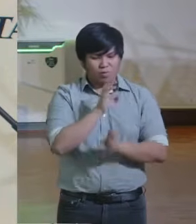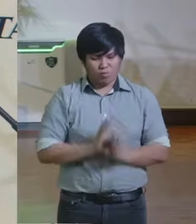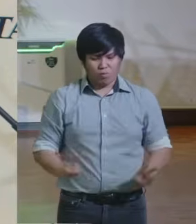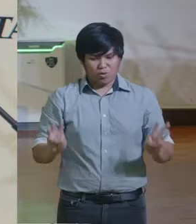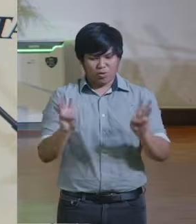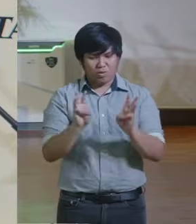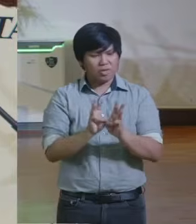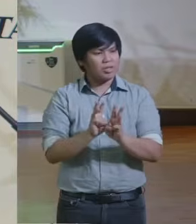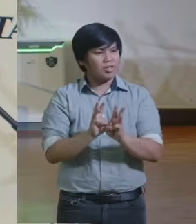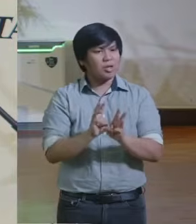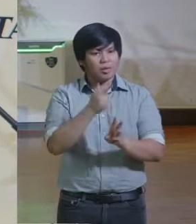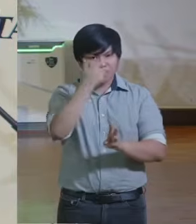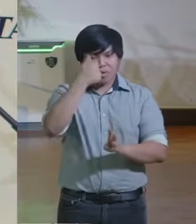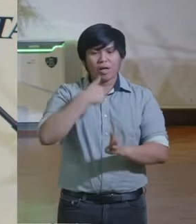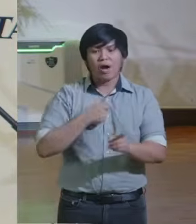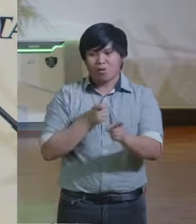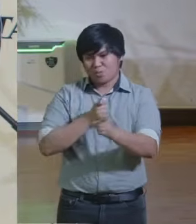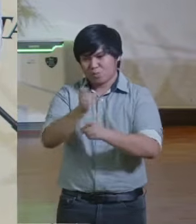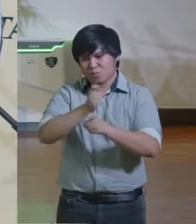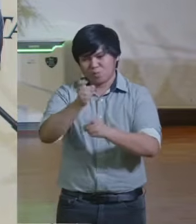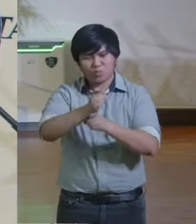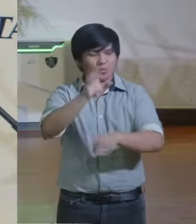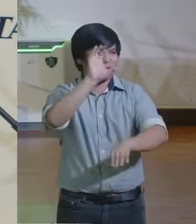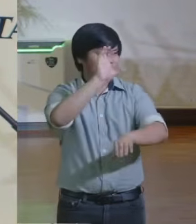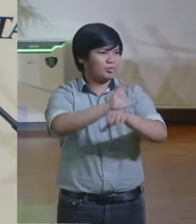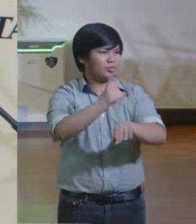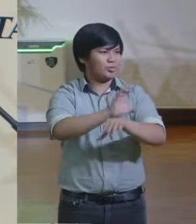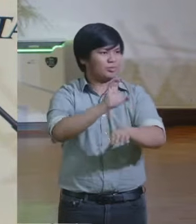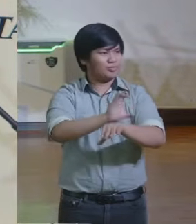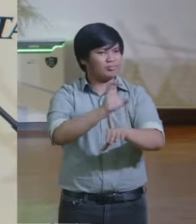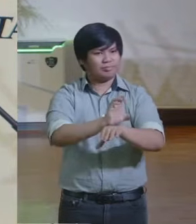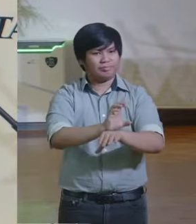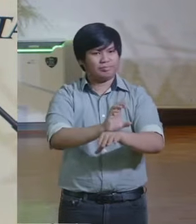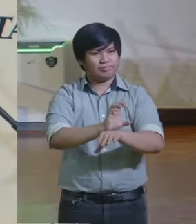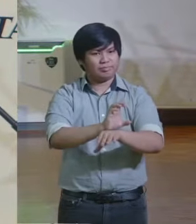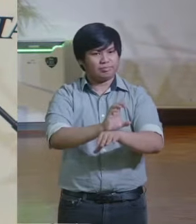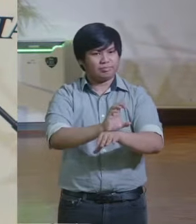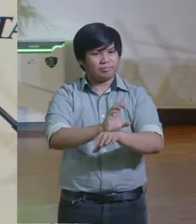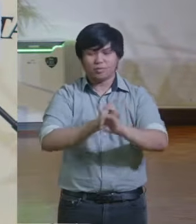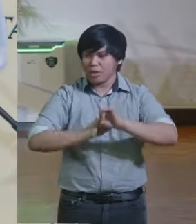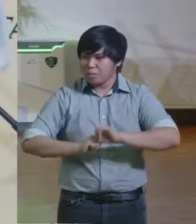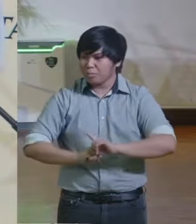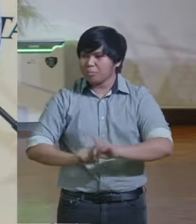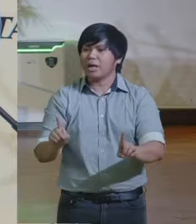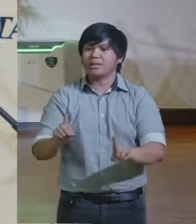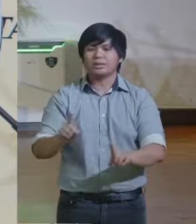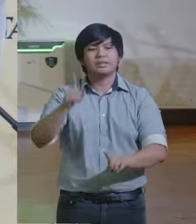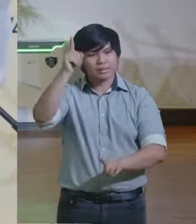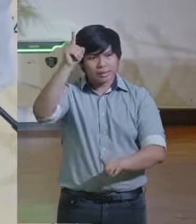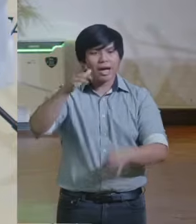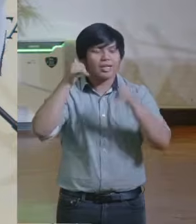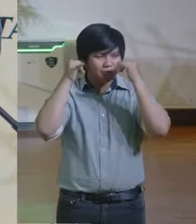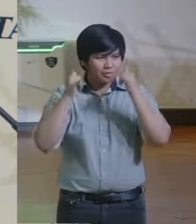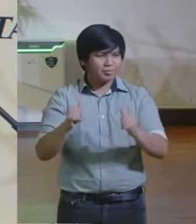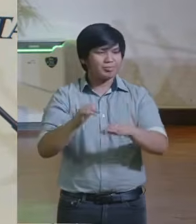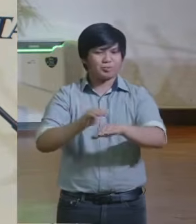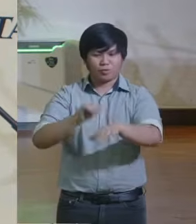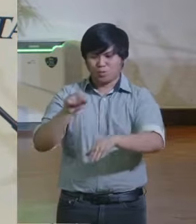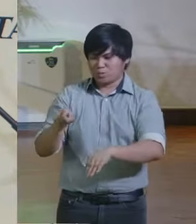apostle because I persecuted the church of God." Pero siya po ay tinawag pa rin maging